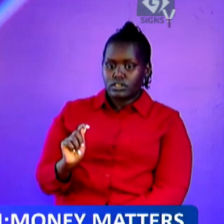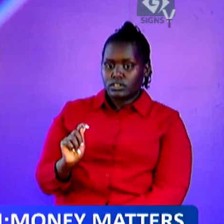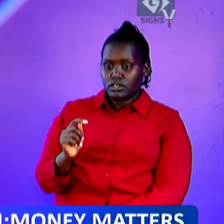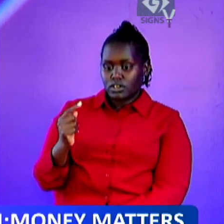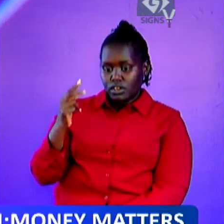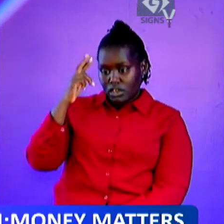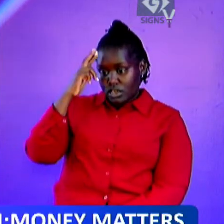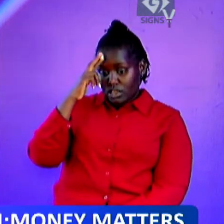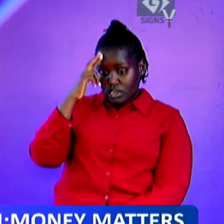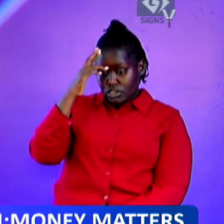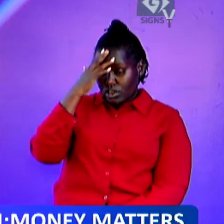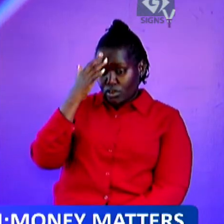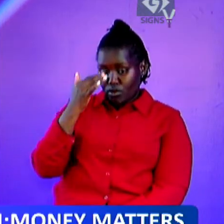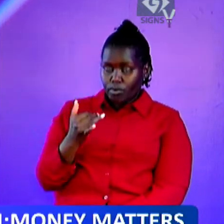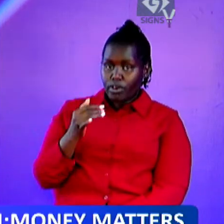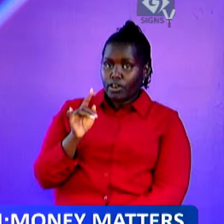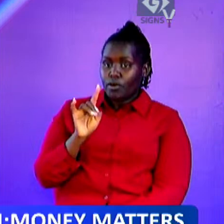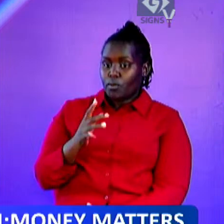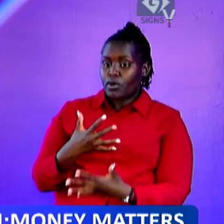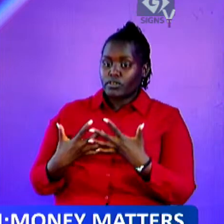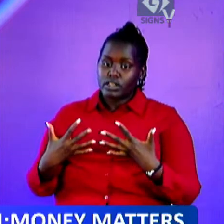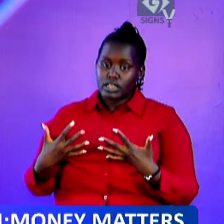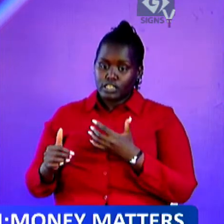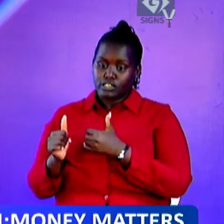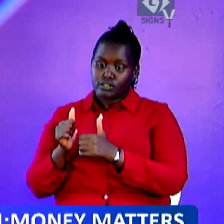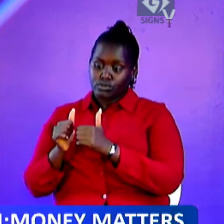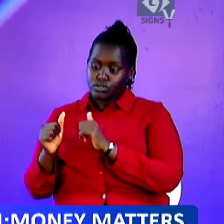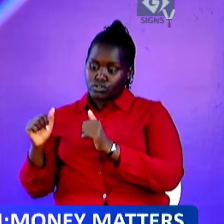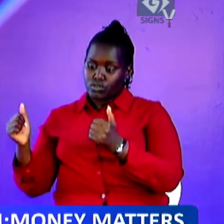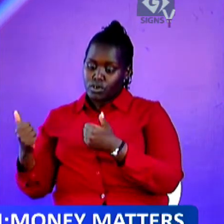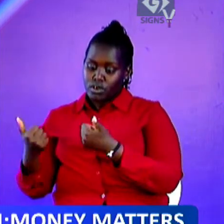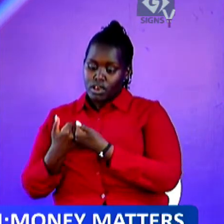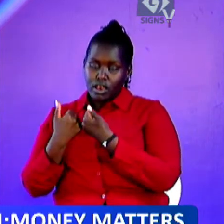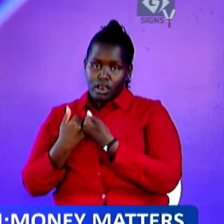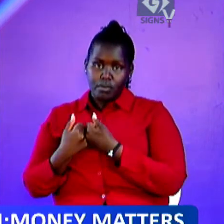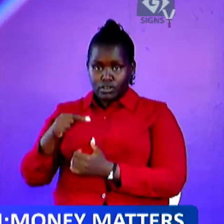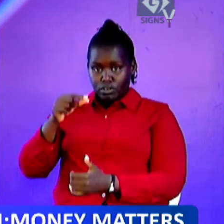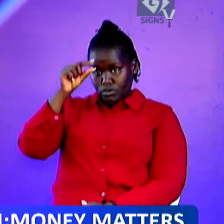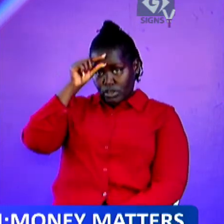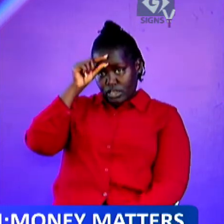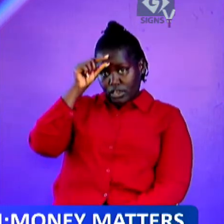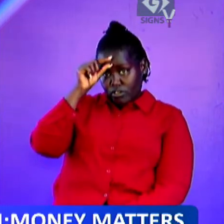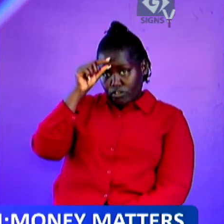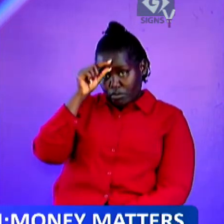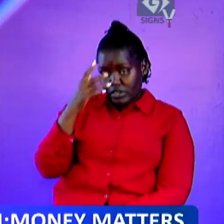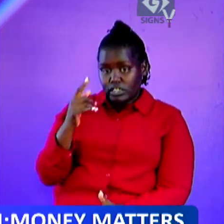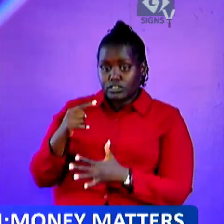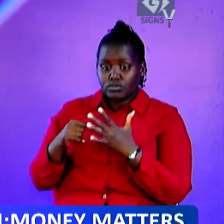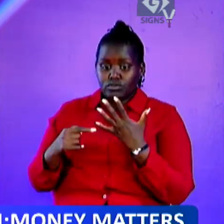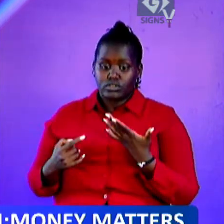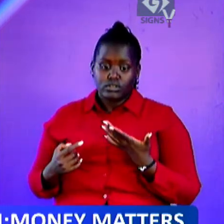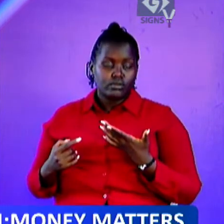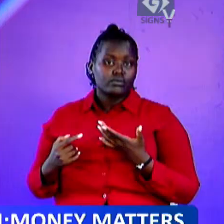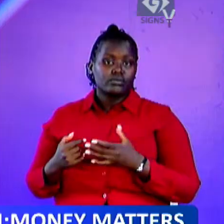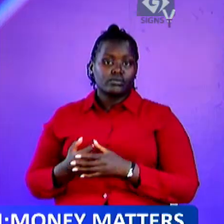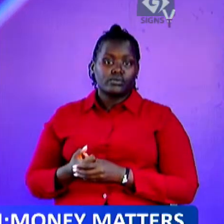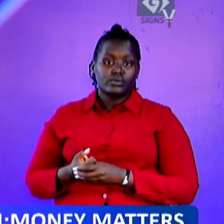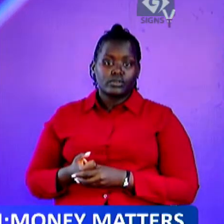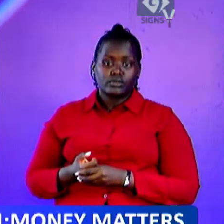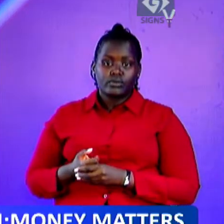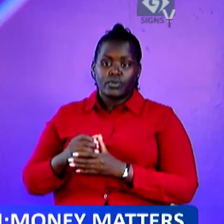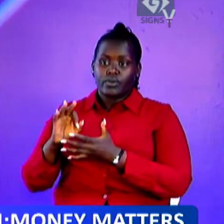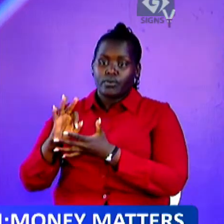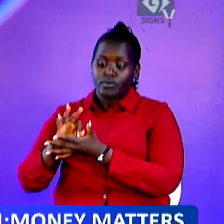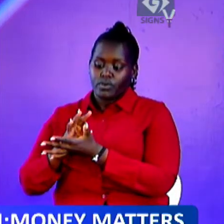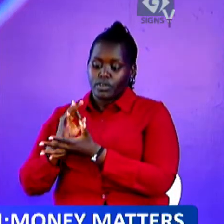Reason being, one of the things that would happen should the government default on paying treasury bills is that the